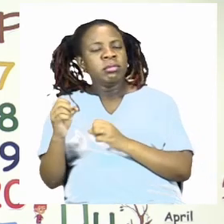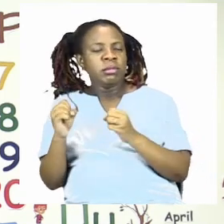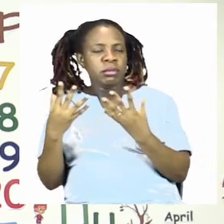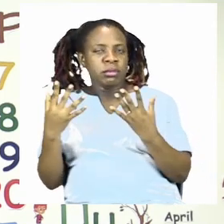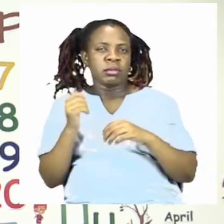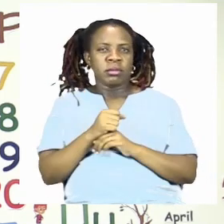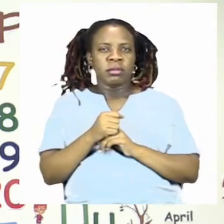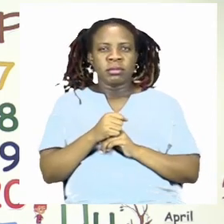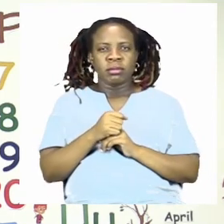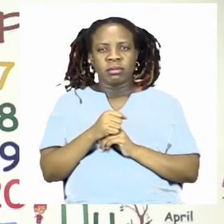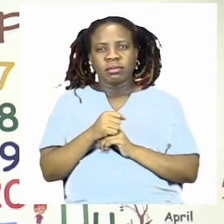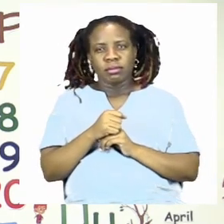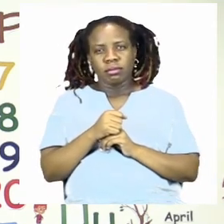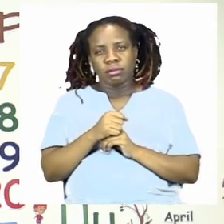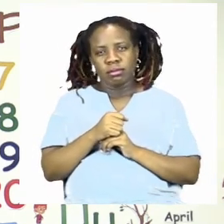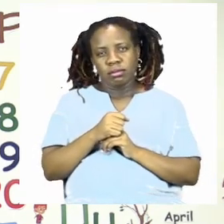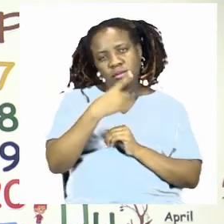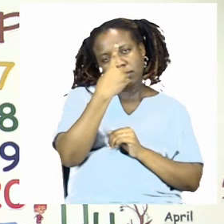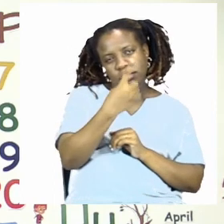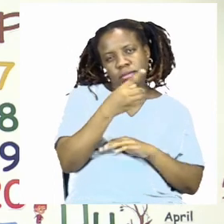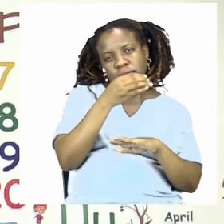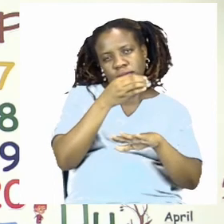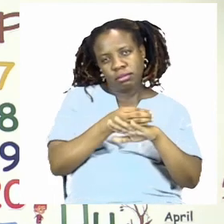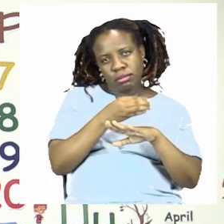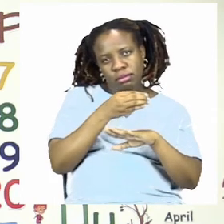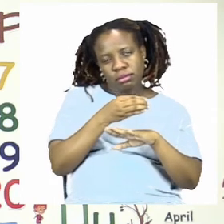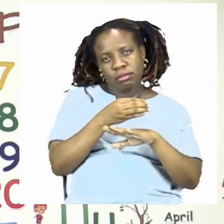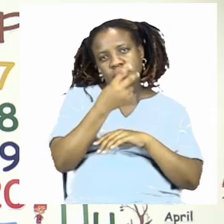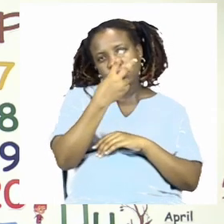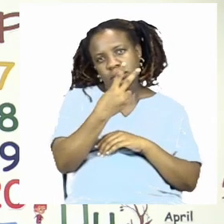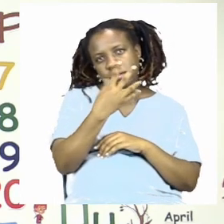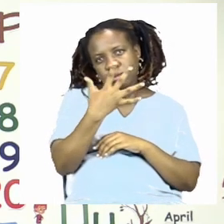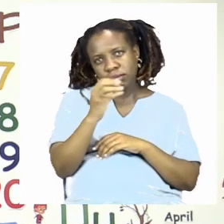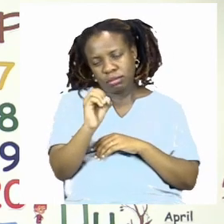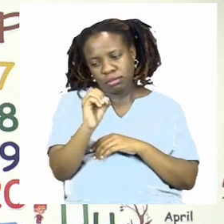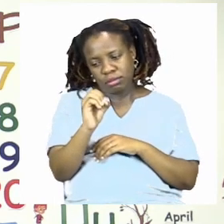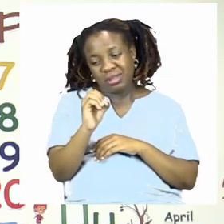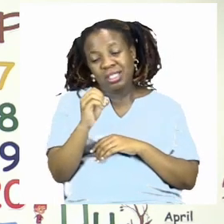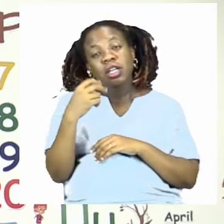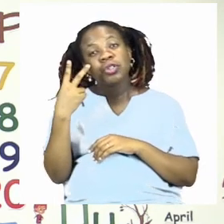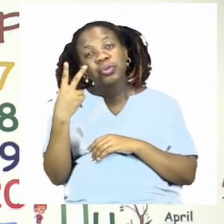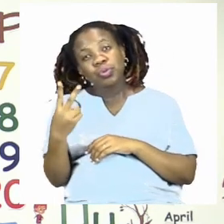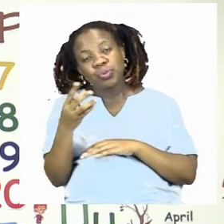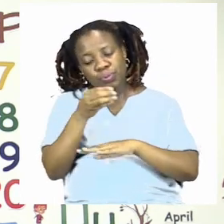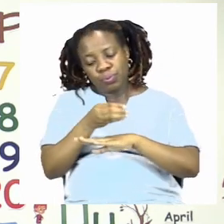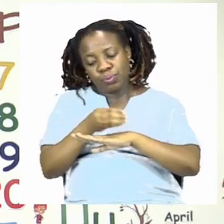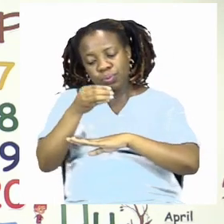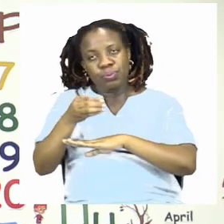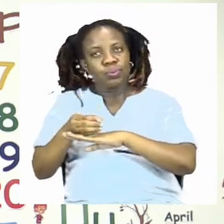is 250 milliliters. So over here we have 1 plus another